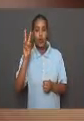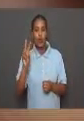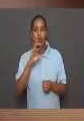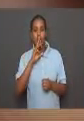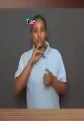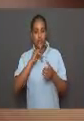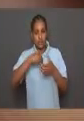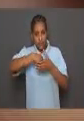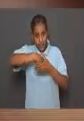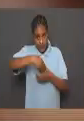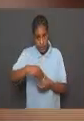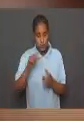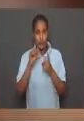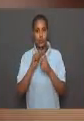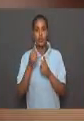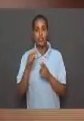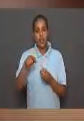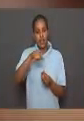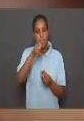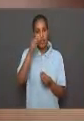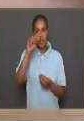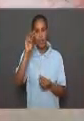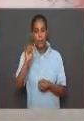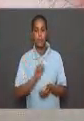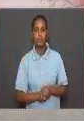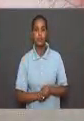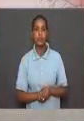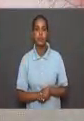is released into the atmosphere.